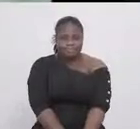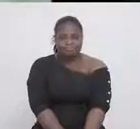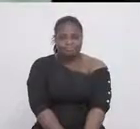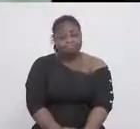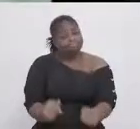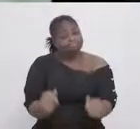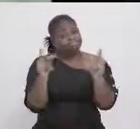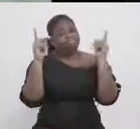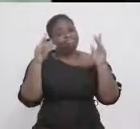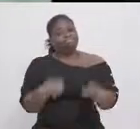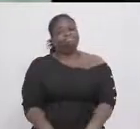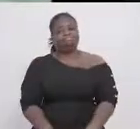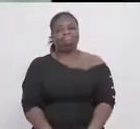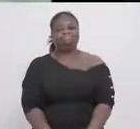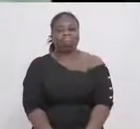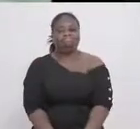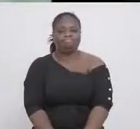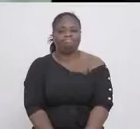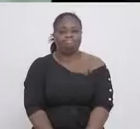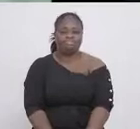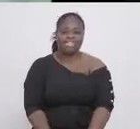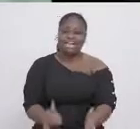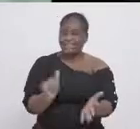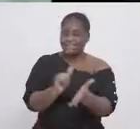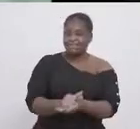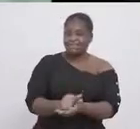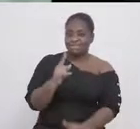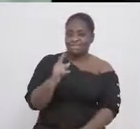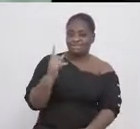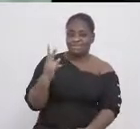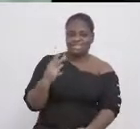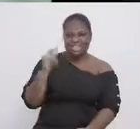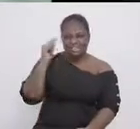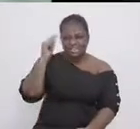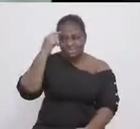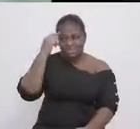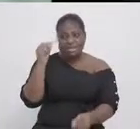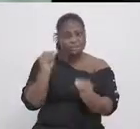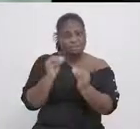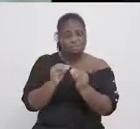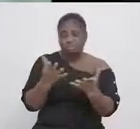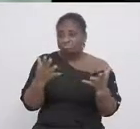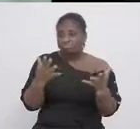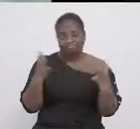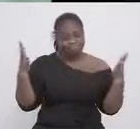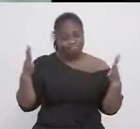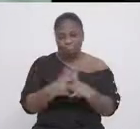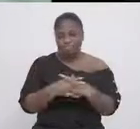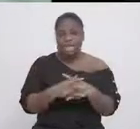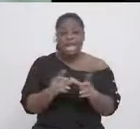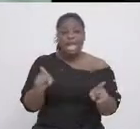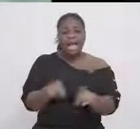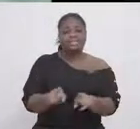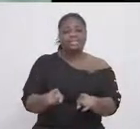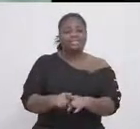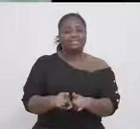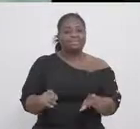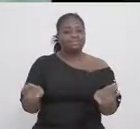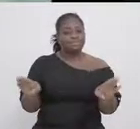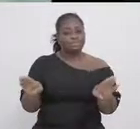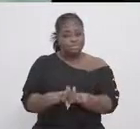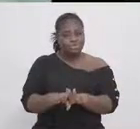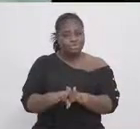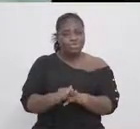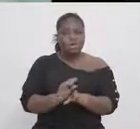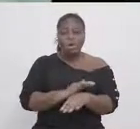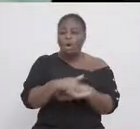All right, so that was one voice. I thought we were going to have a bit more. Well, as we wrap up, I'm going to